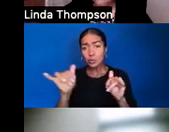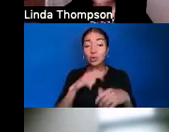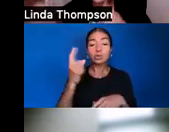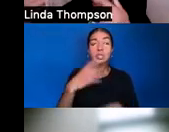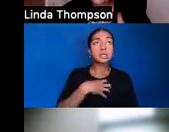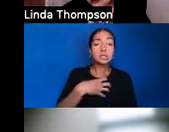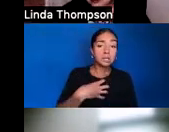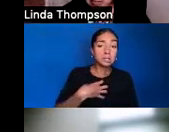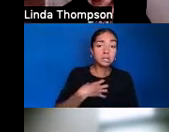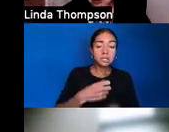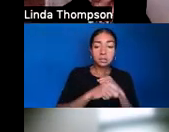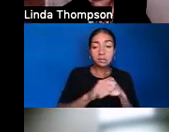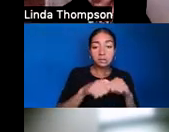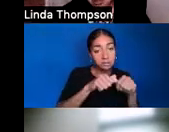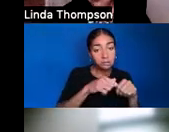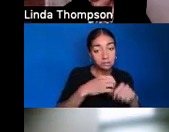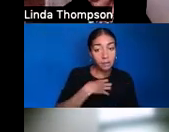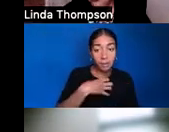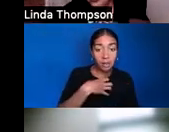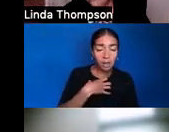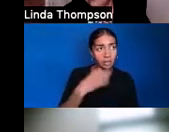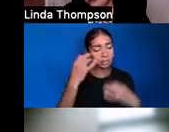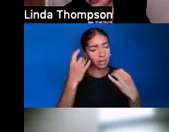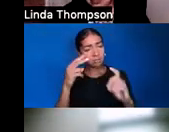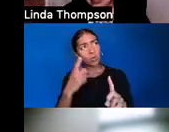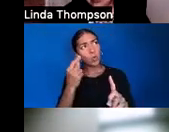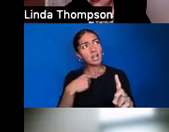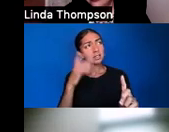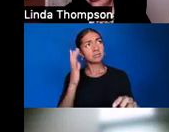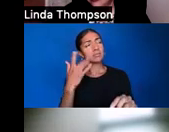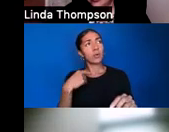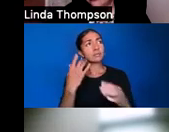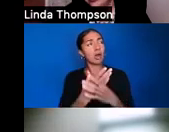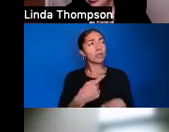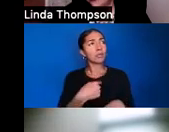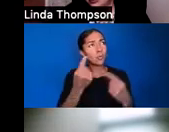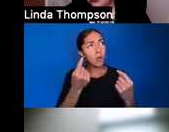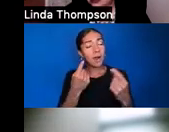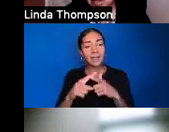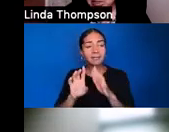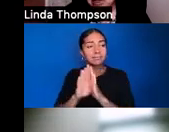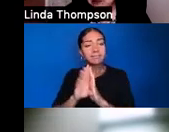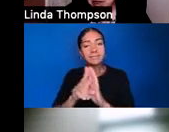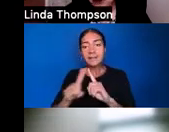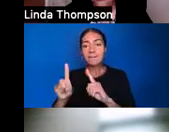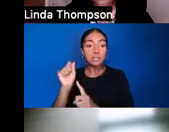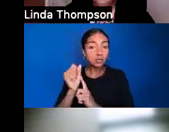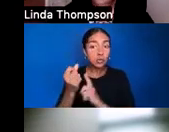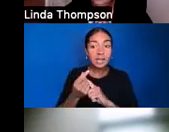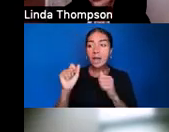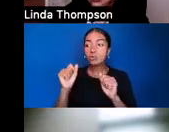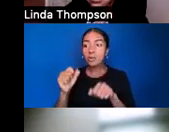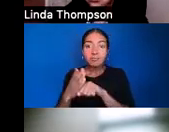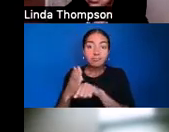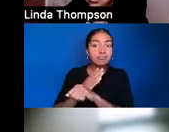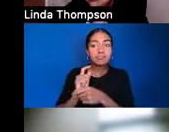about things. Think about what's bothering you and come up with different scenarios on how that could be better. We